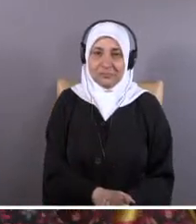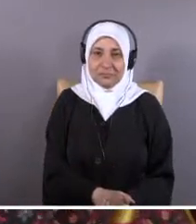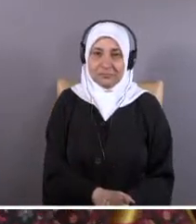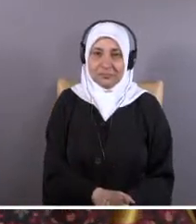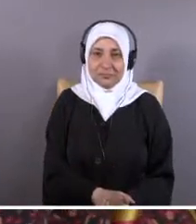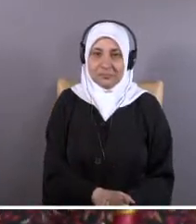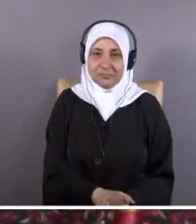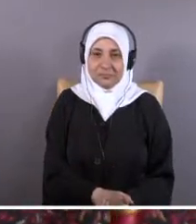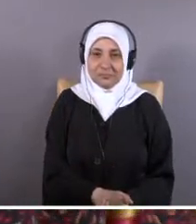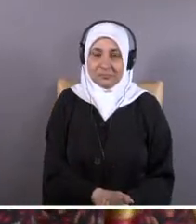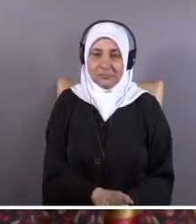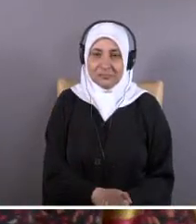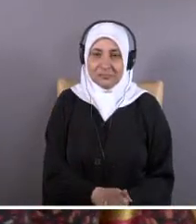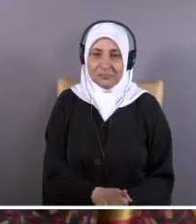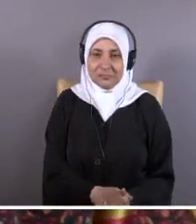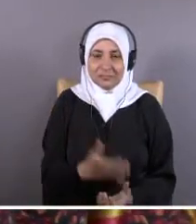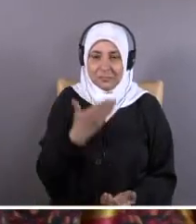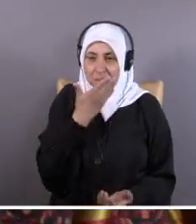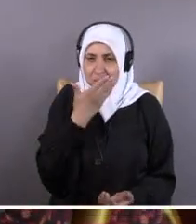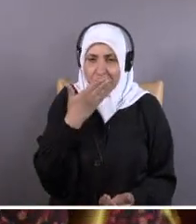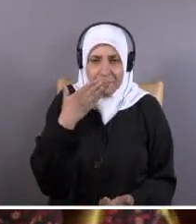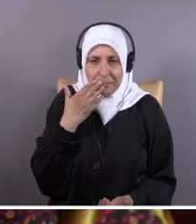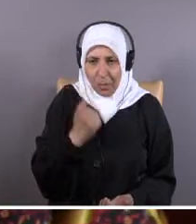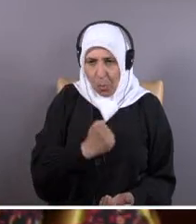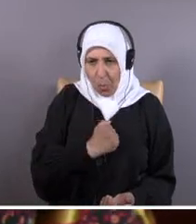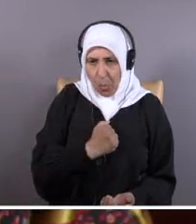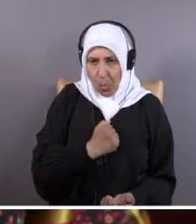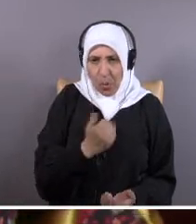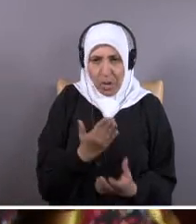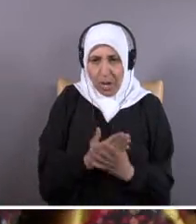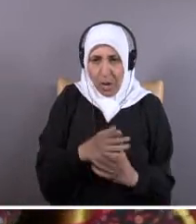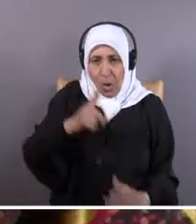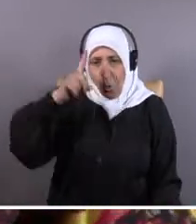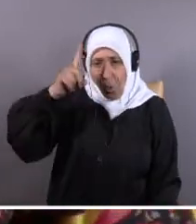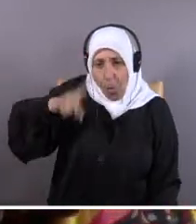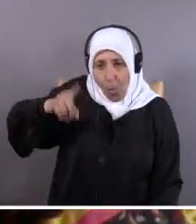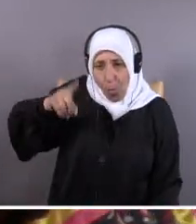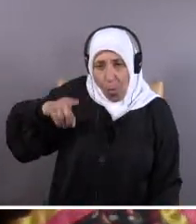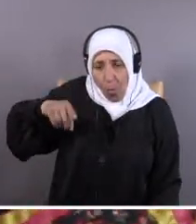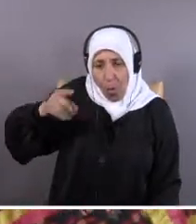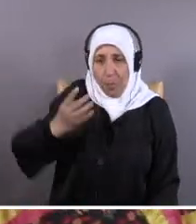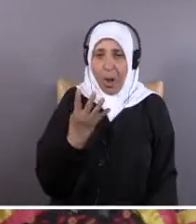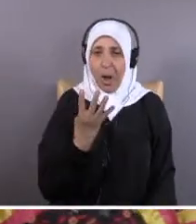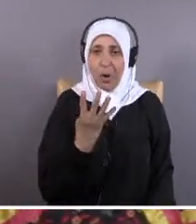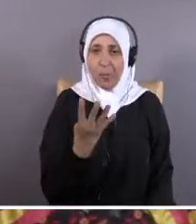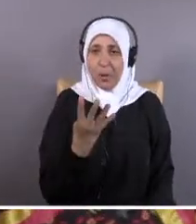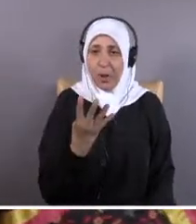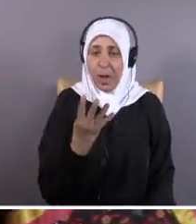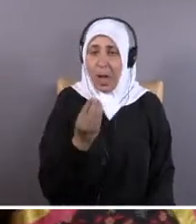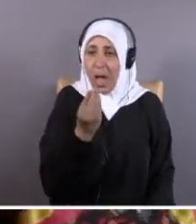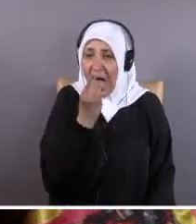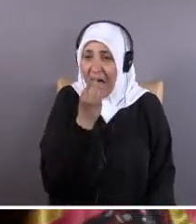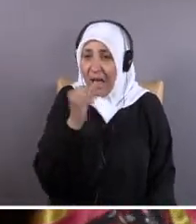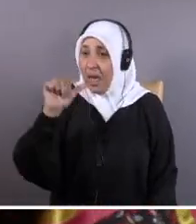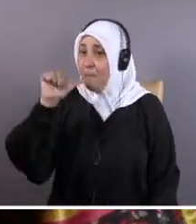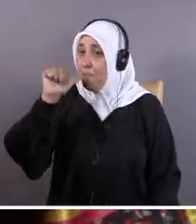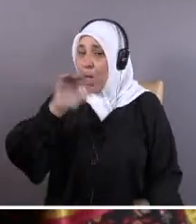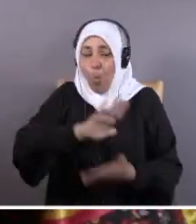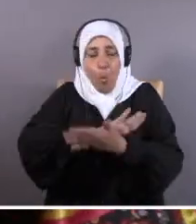How we fast is we fast for 4 days. No water, no food.